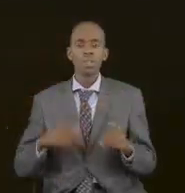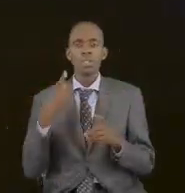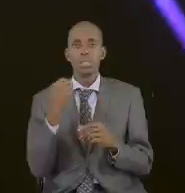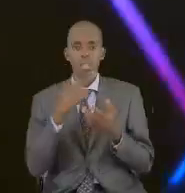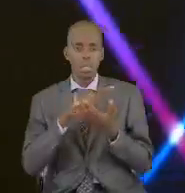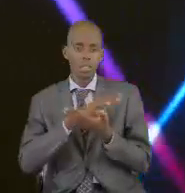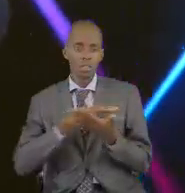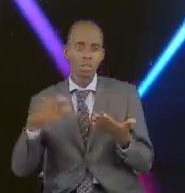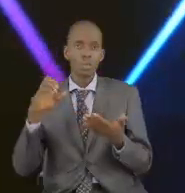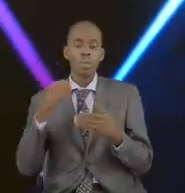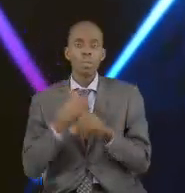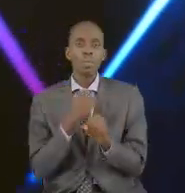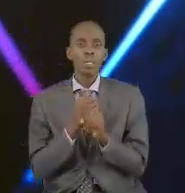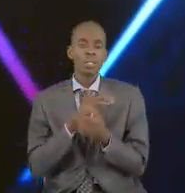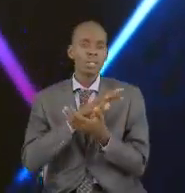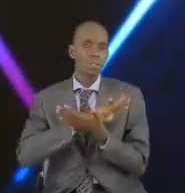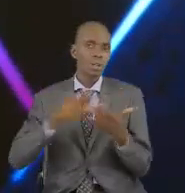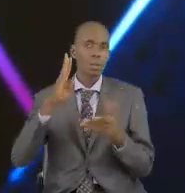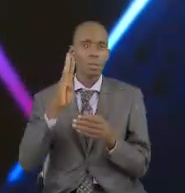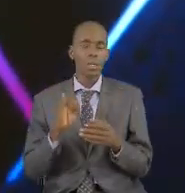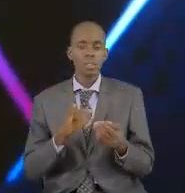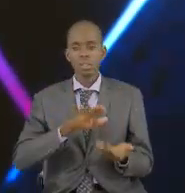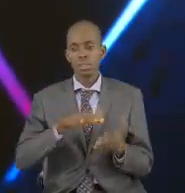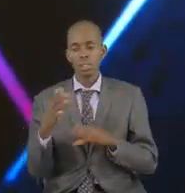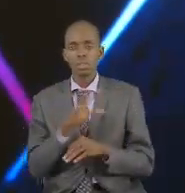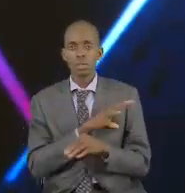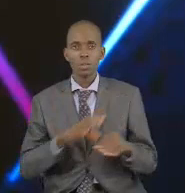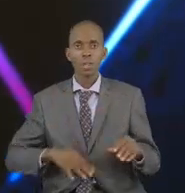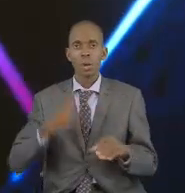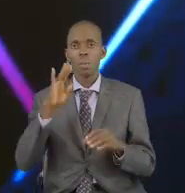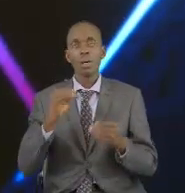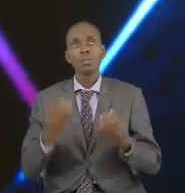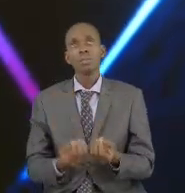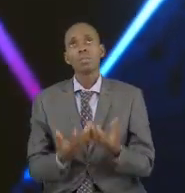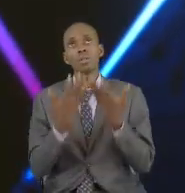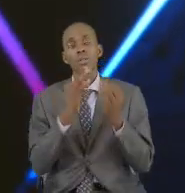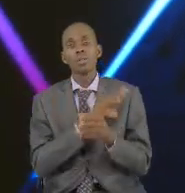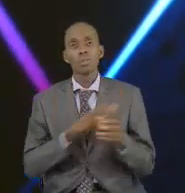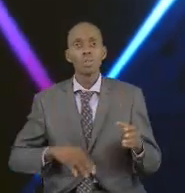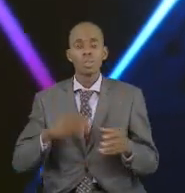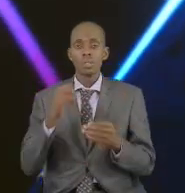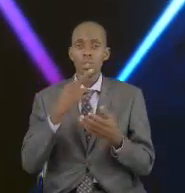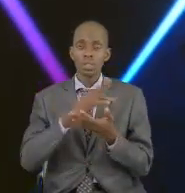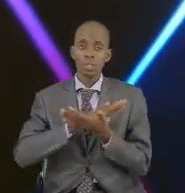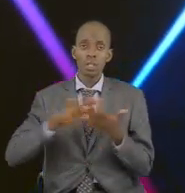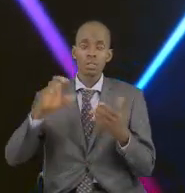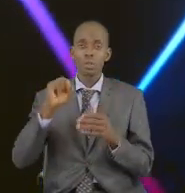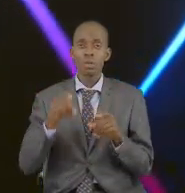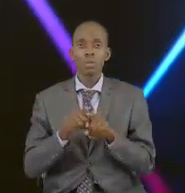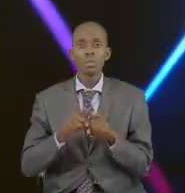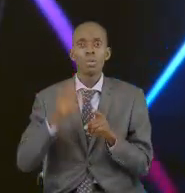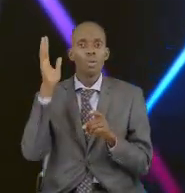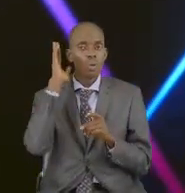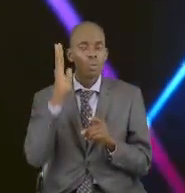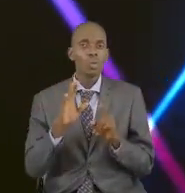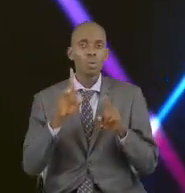the death of Christ and by the sacrifice of Christ, the righteous also shall hold on his